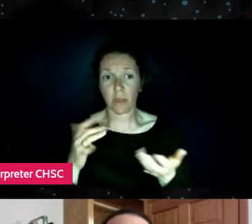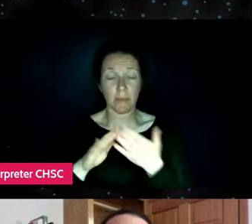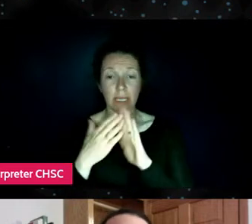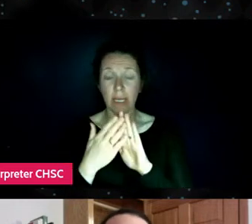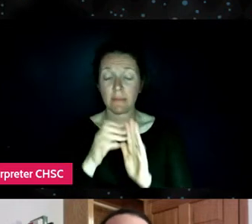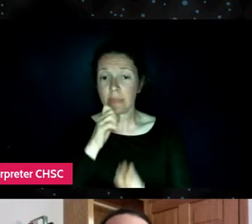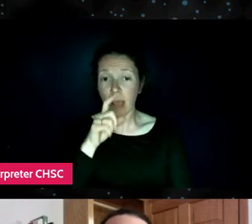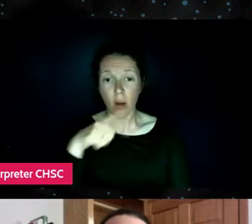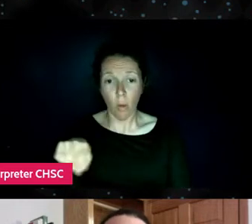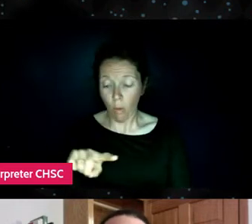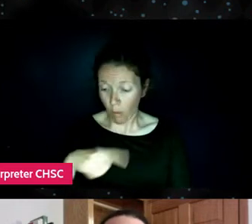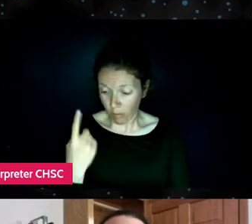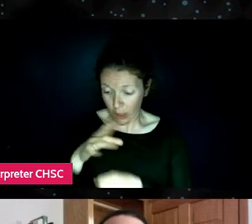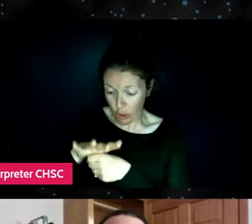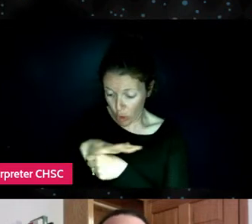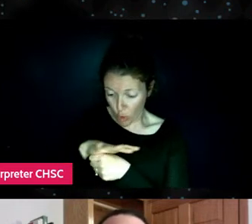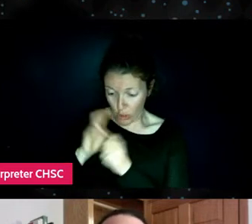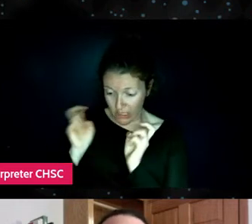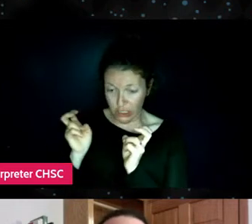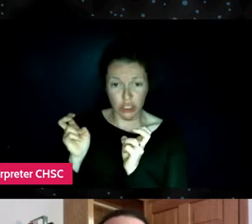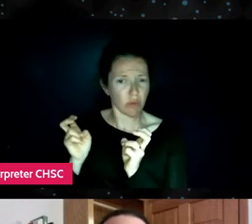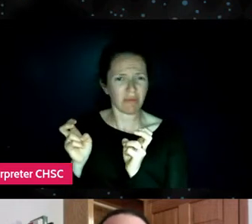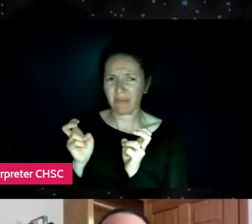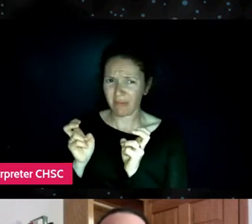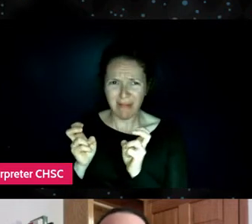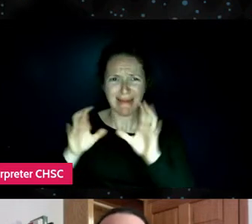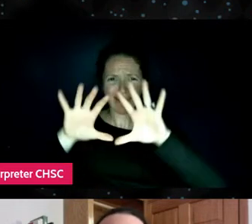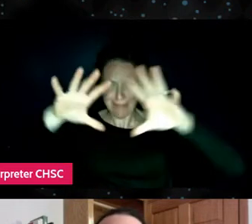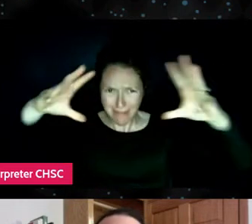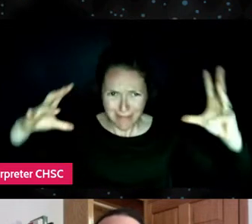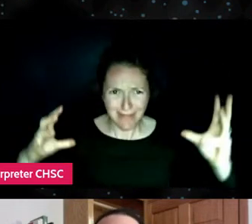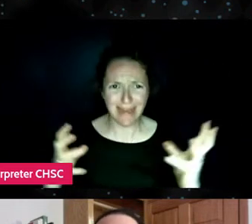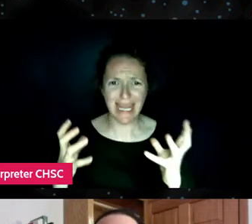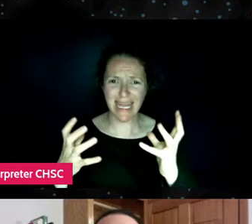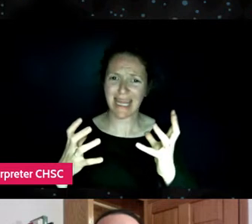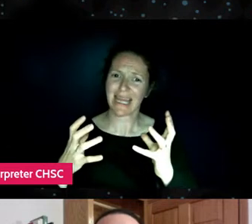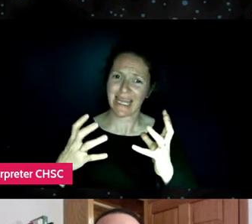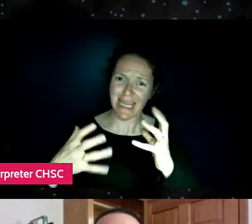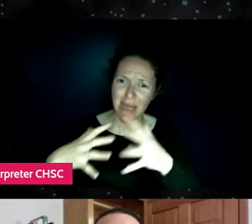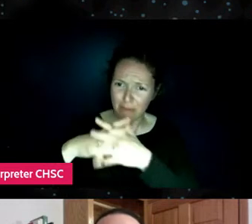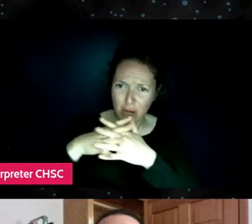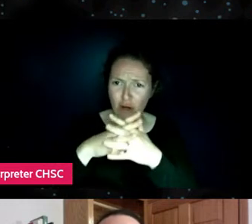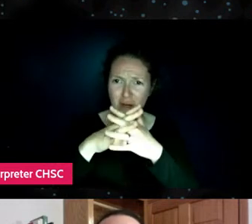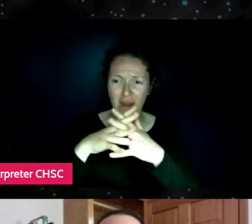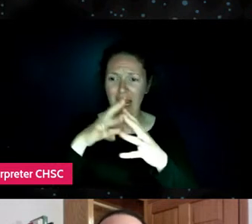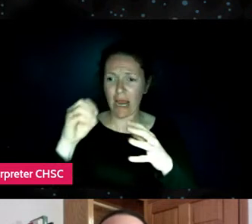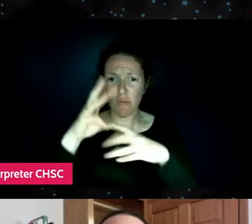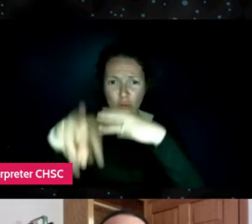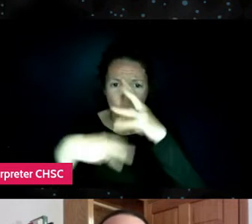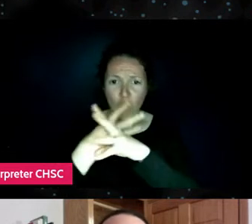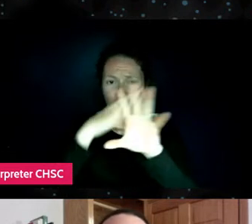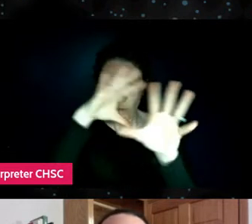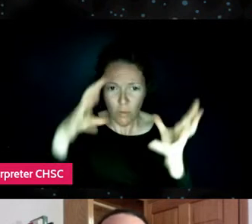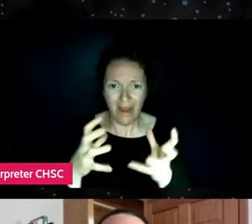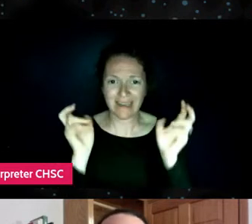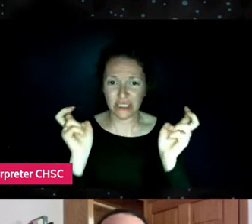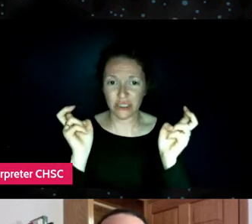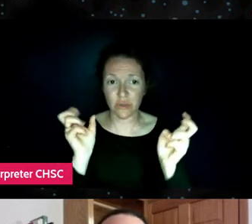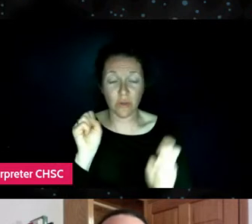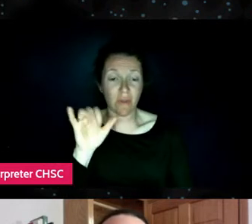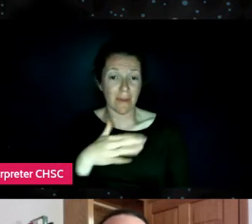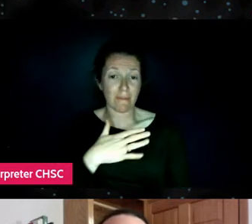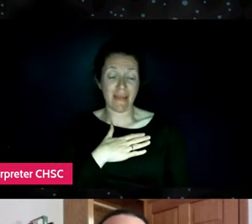just a local issue for me, obviously, but kind of a national and global issue. So that was my introduction.